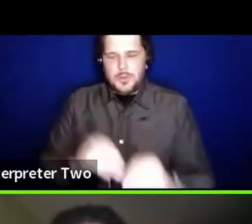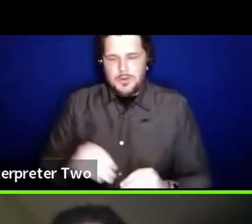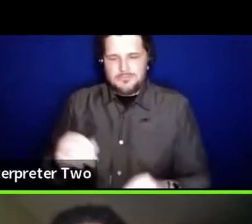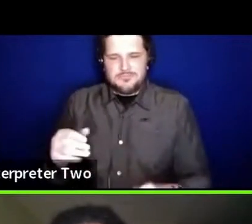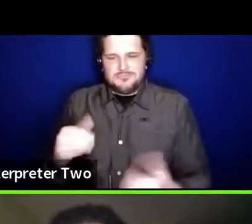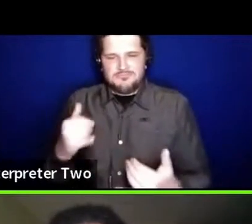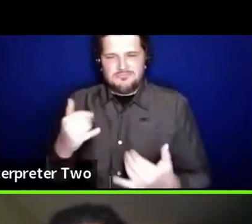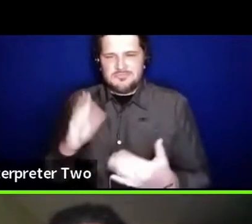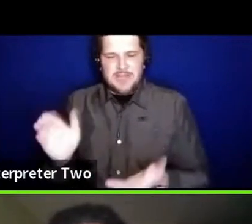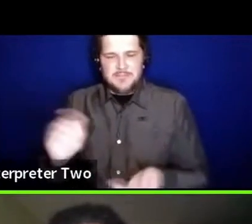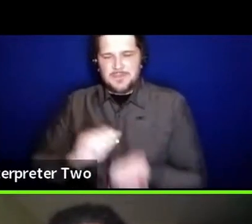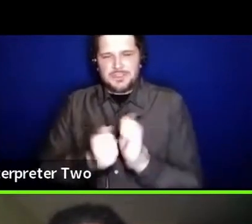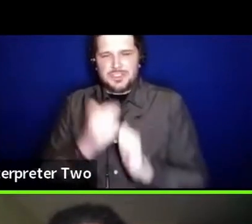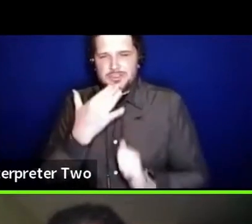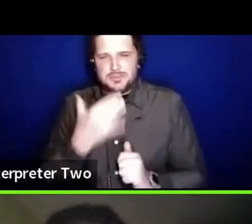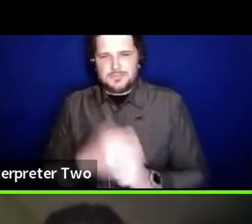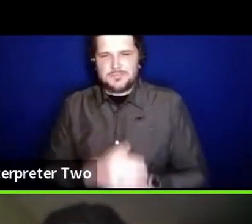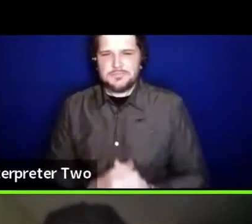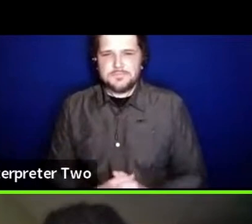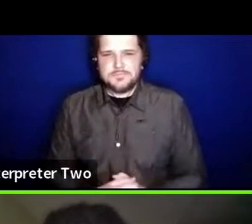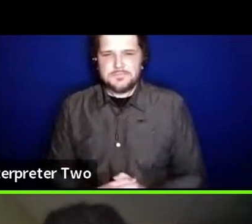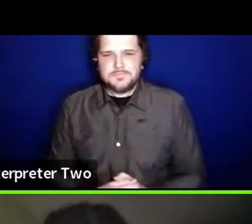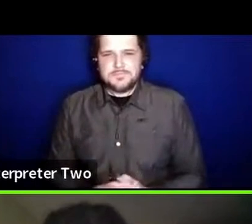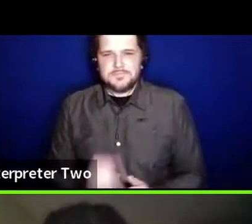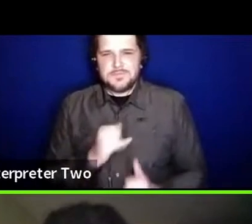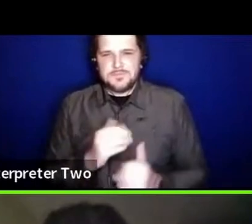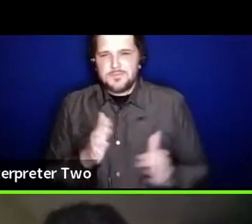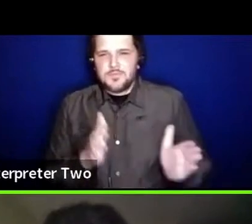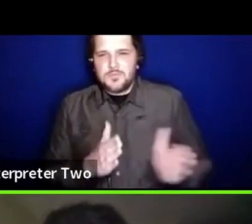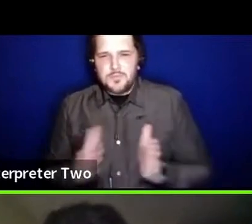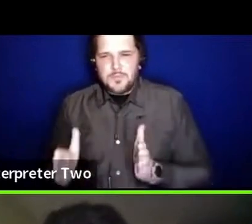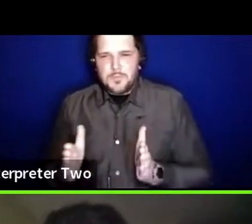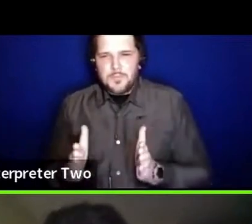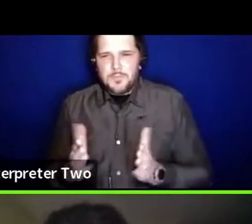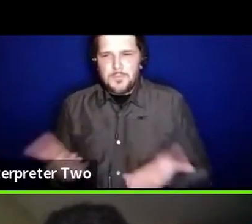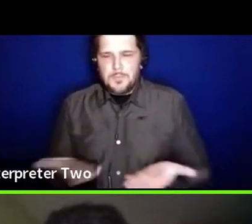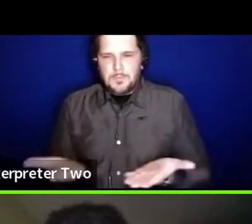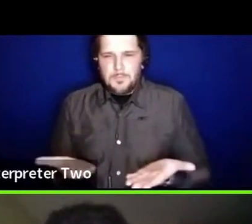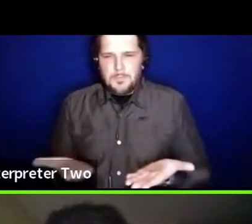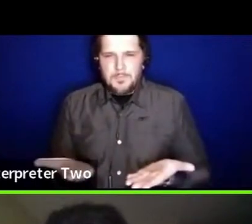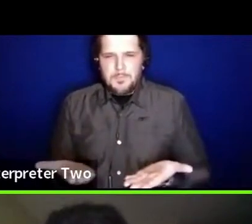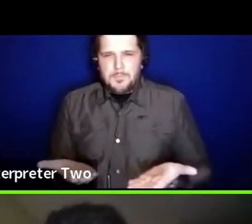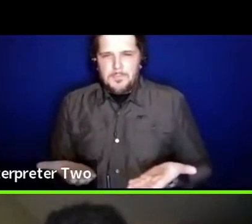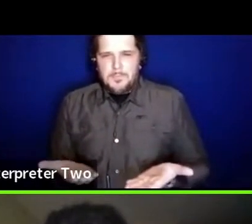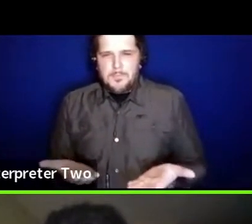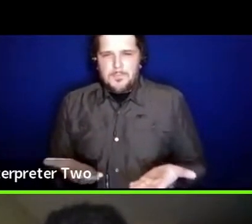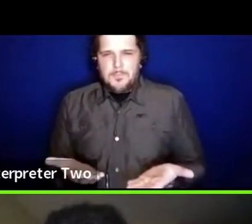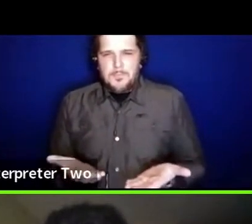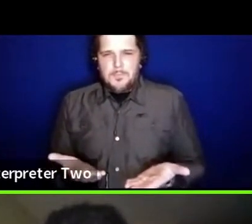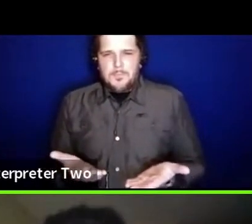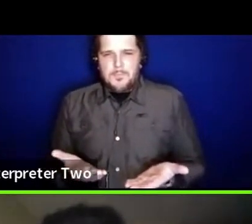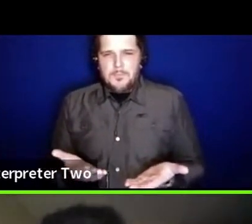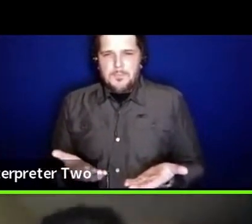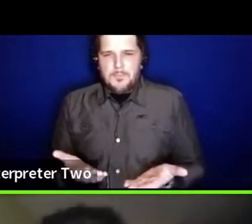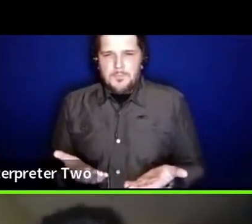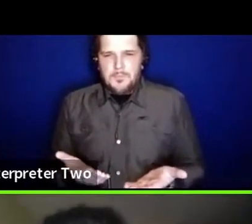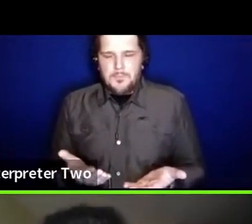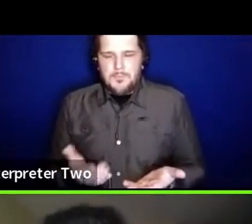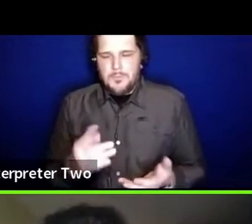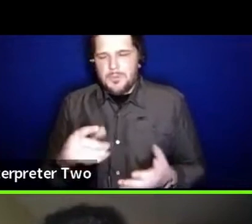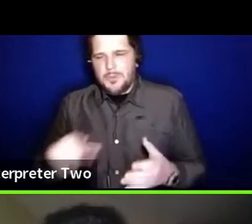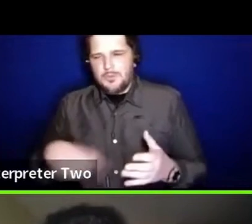and I organize here around prison and policing